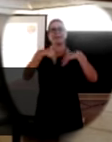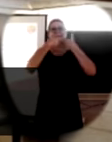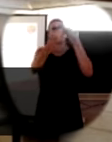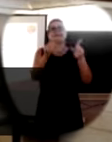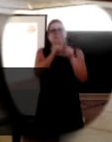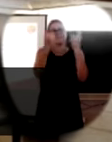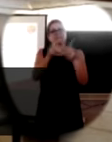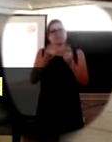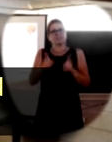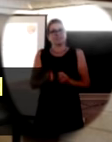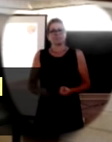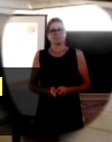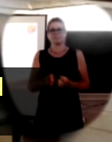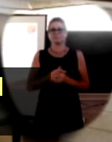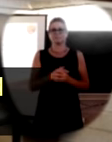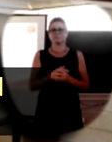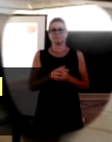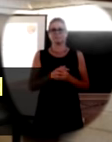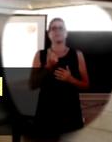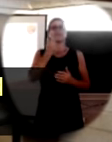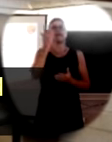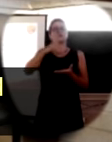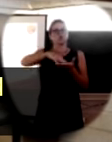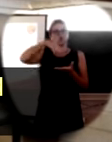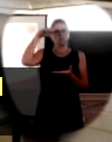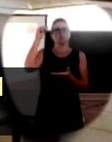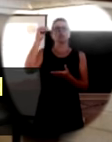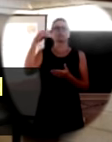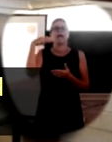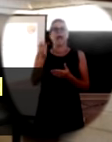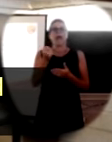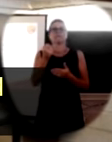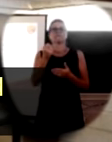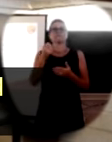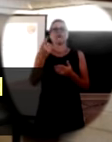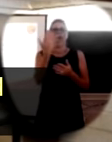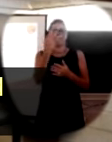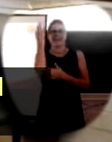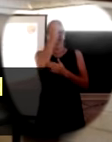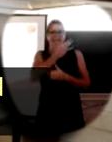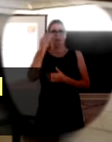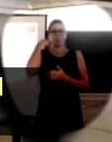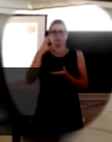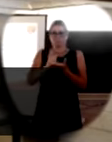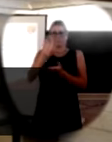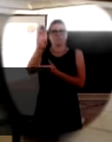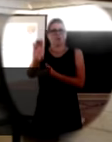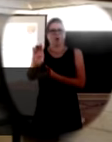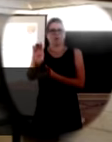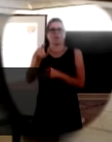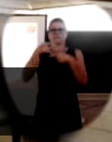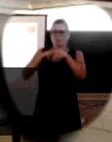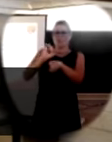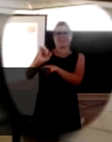of services. Every student has an allocated number of service hours according to